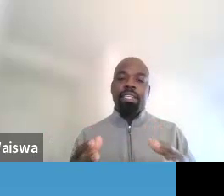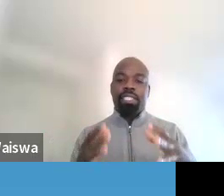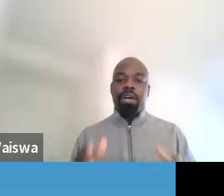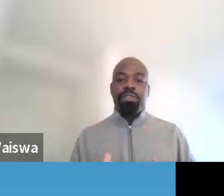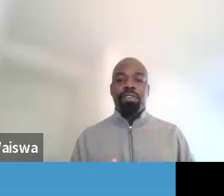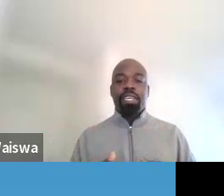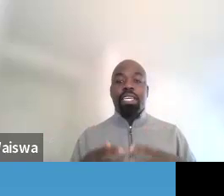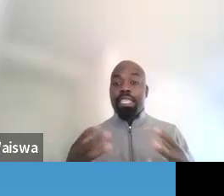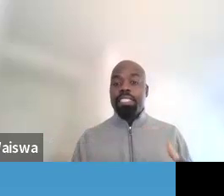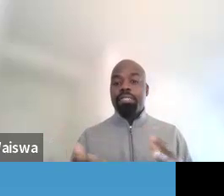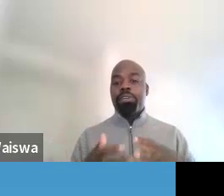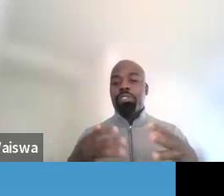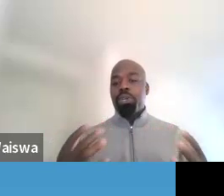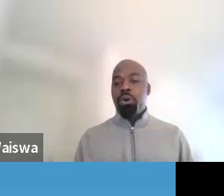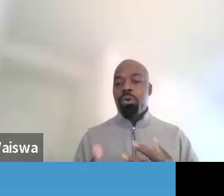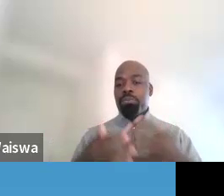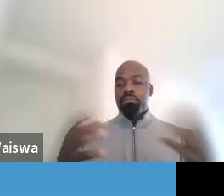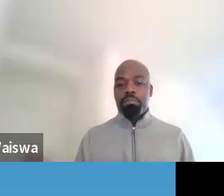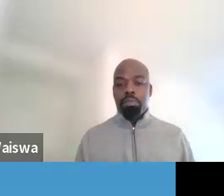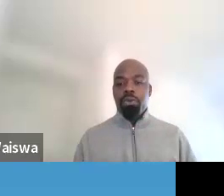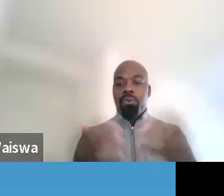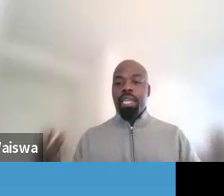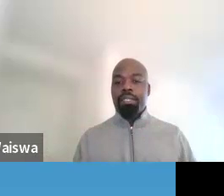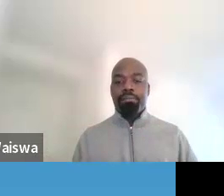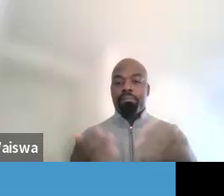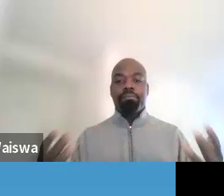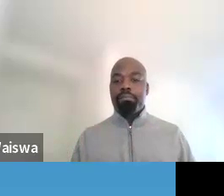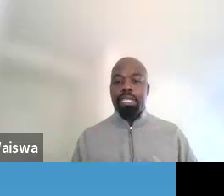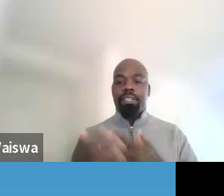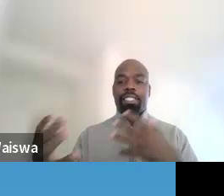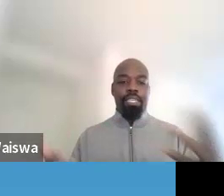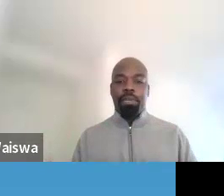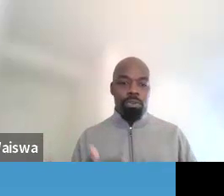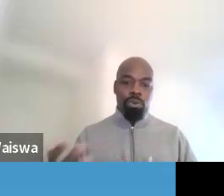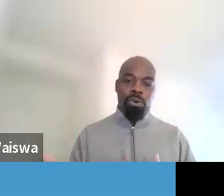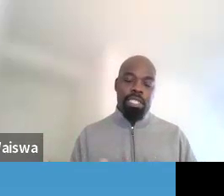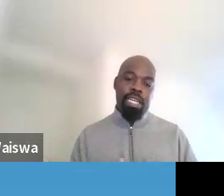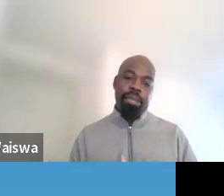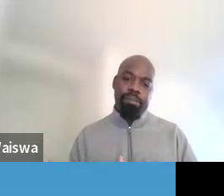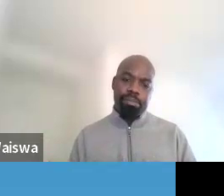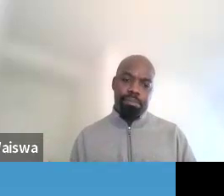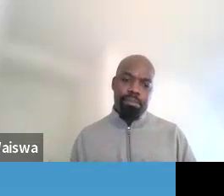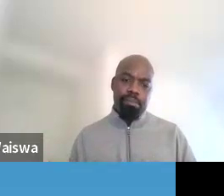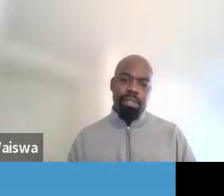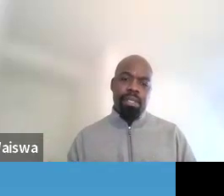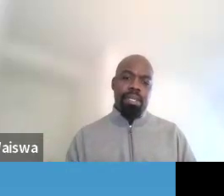writing letters sounds easy because we all, write letters, emails all the